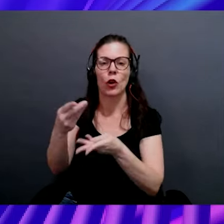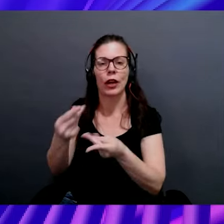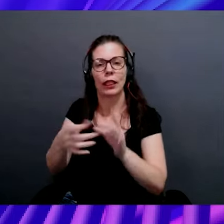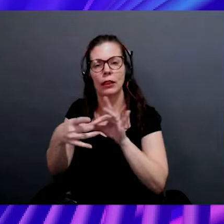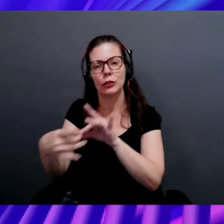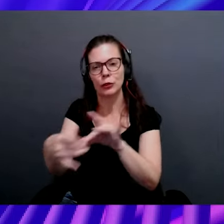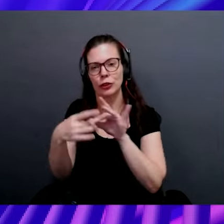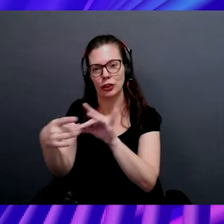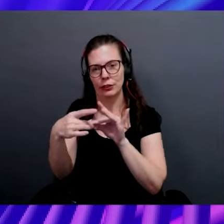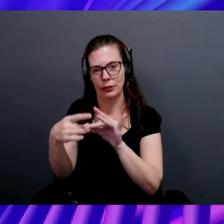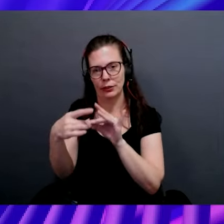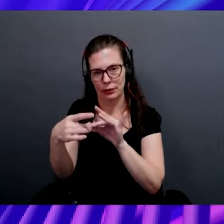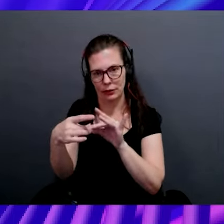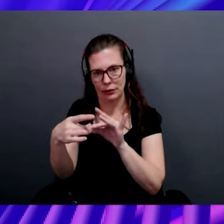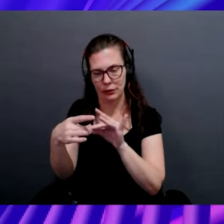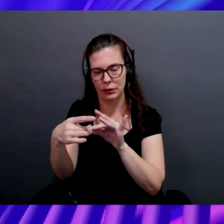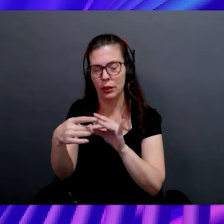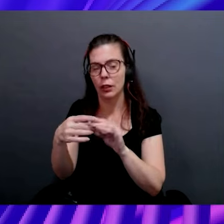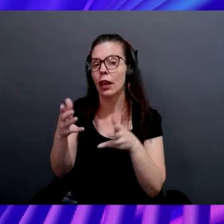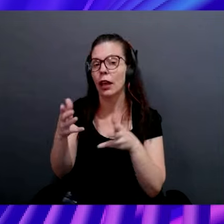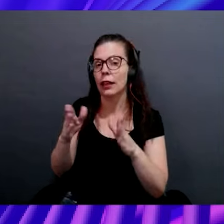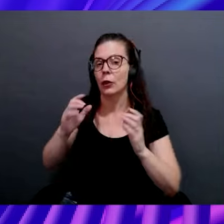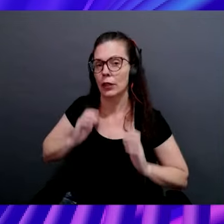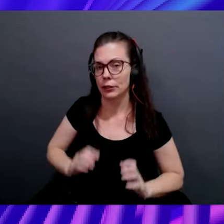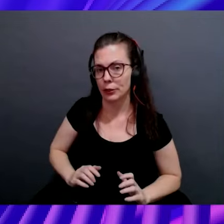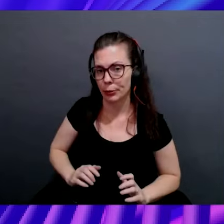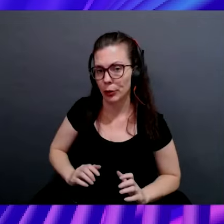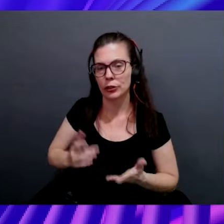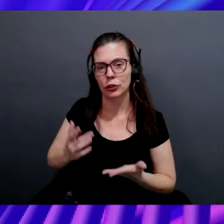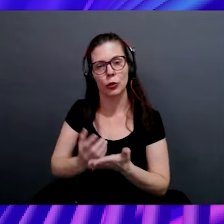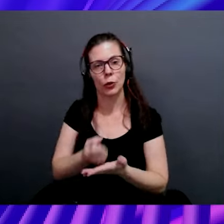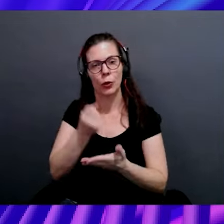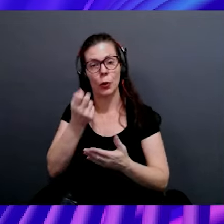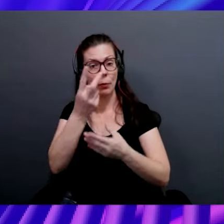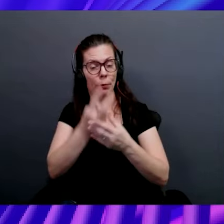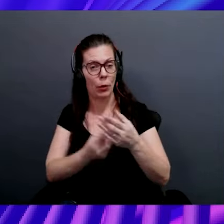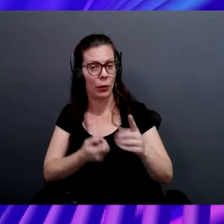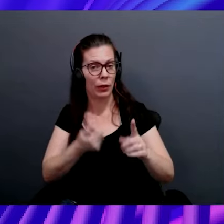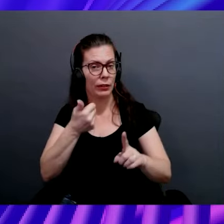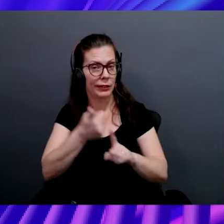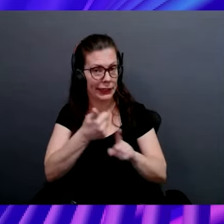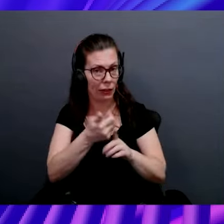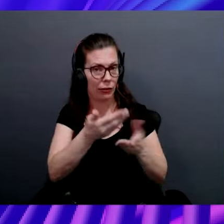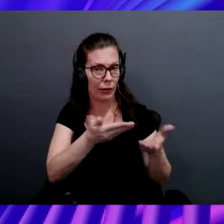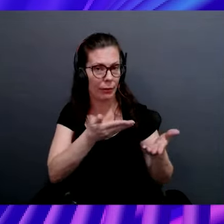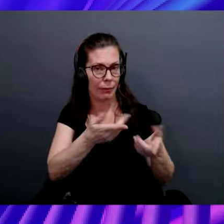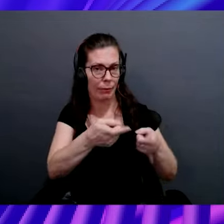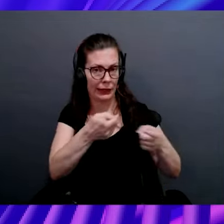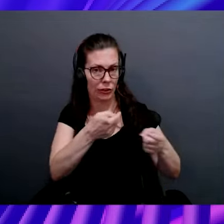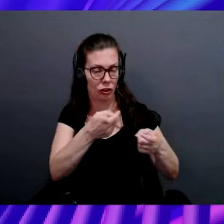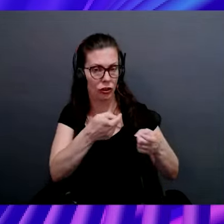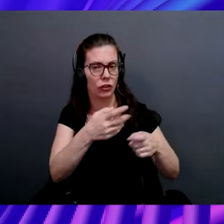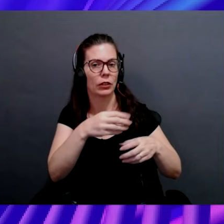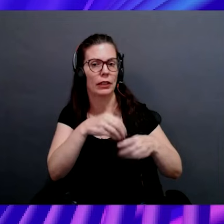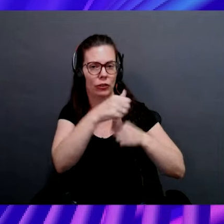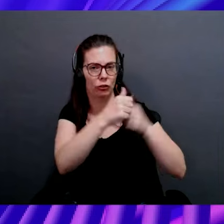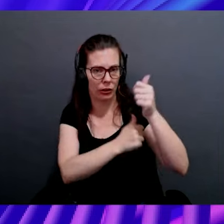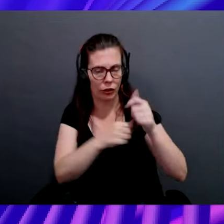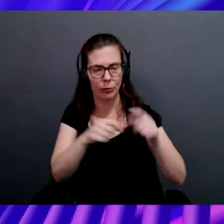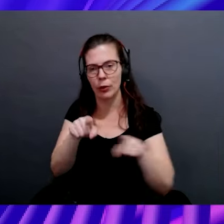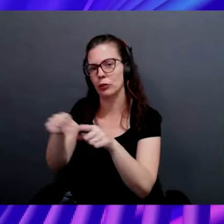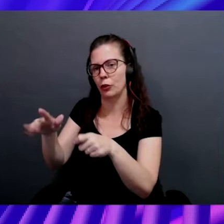allows customers to utilize both self-managed infrastructure as well as fully managed infrastructure